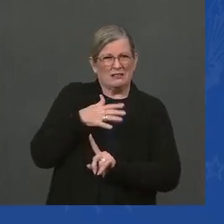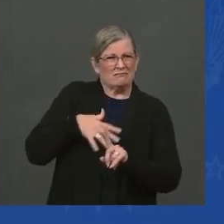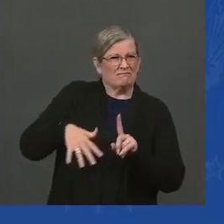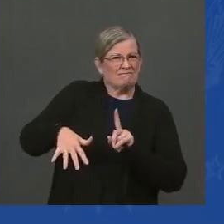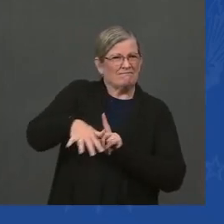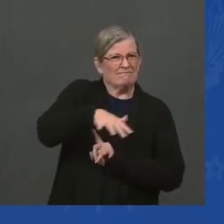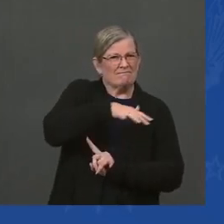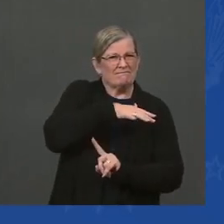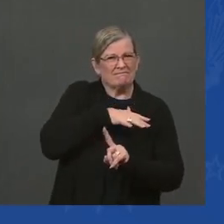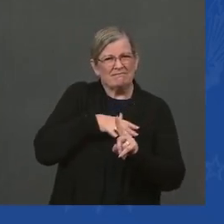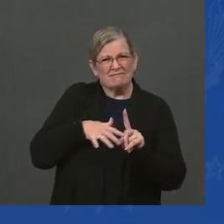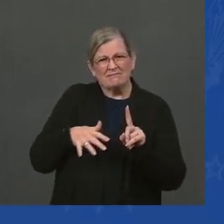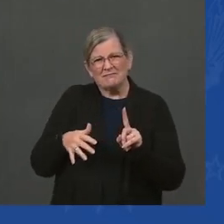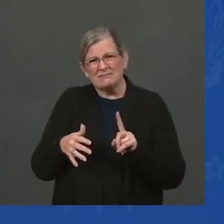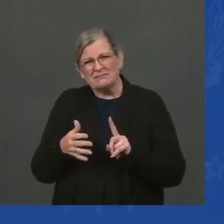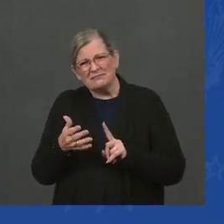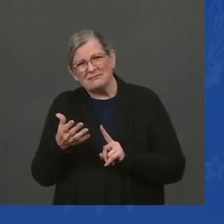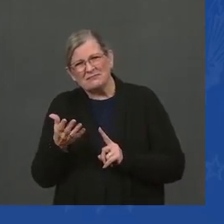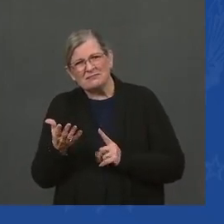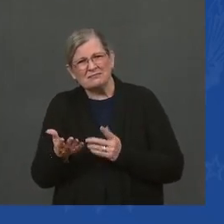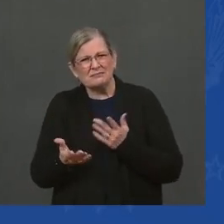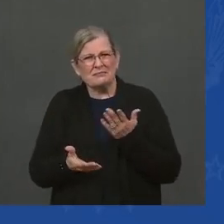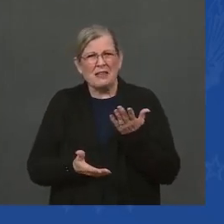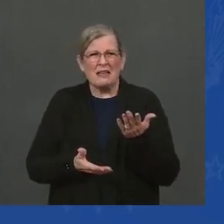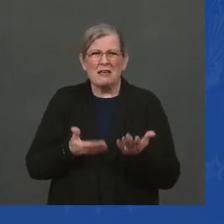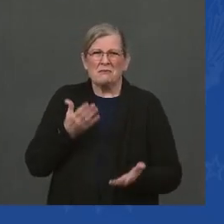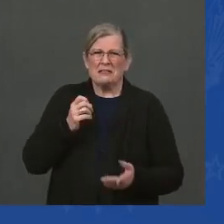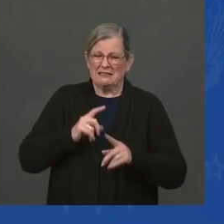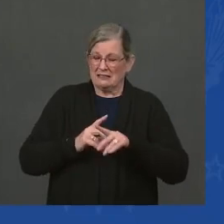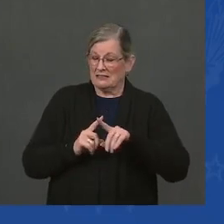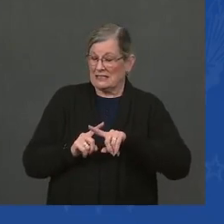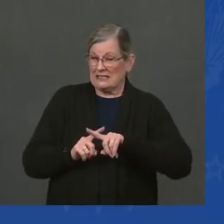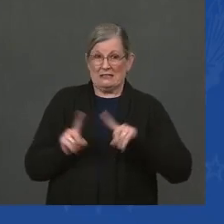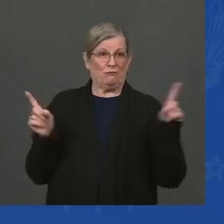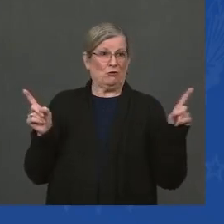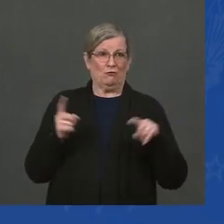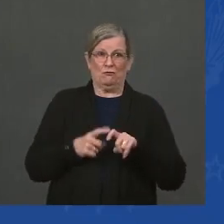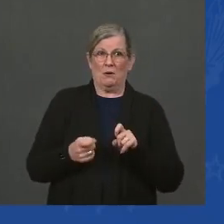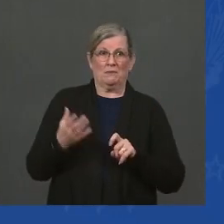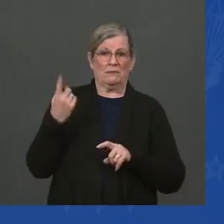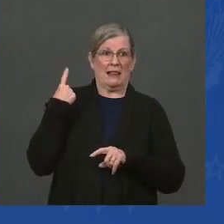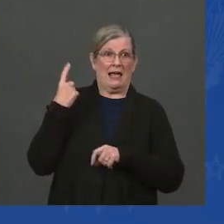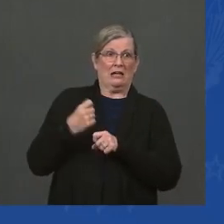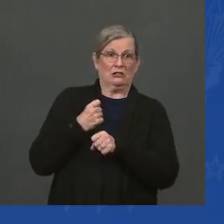we are in a very different circumstance. Last Thanksgiving,